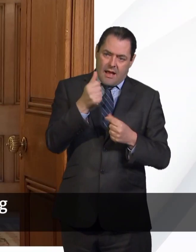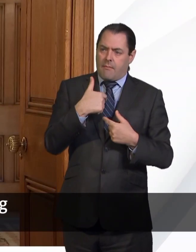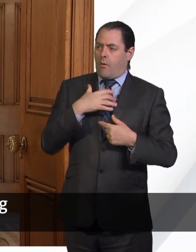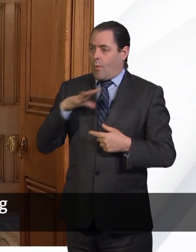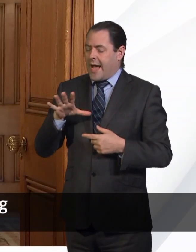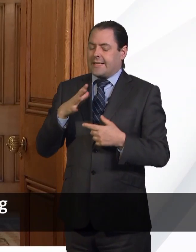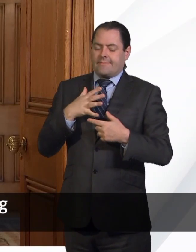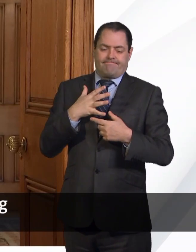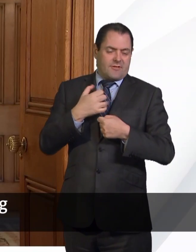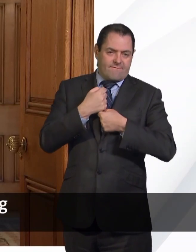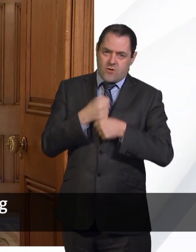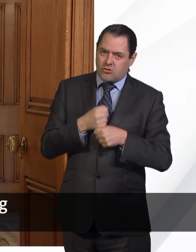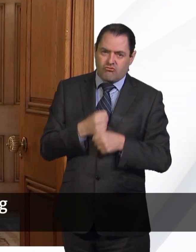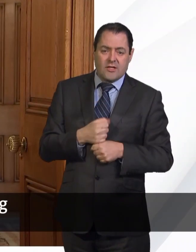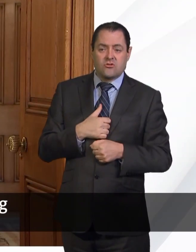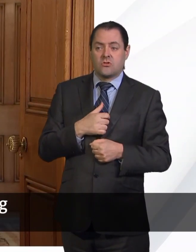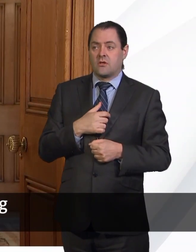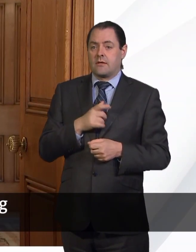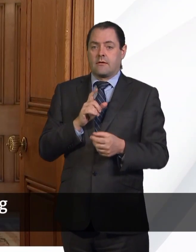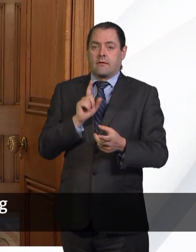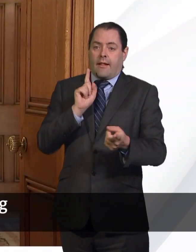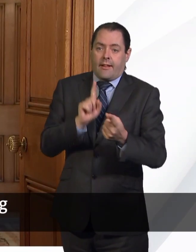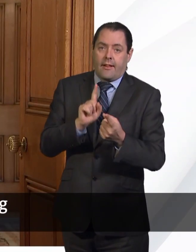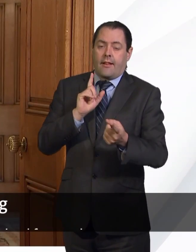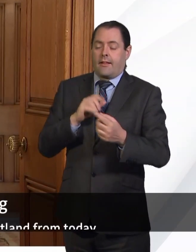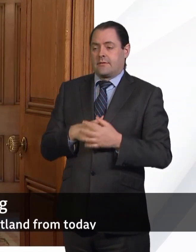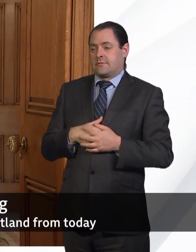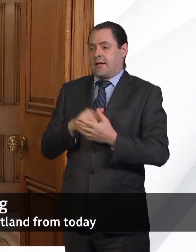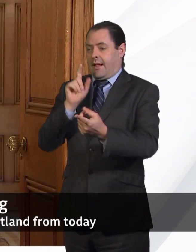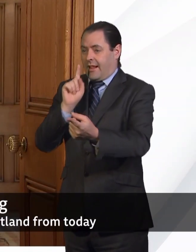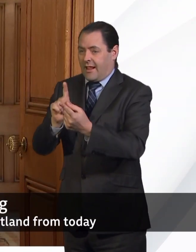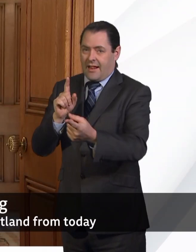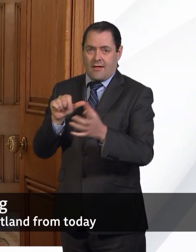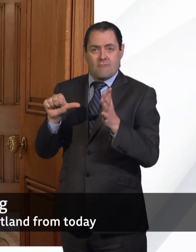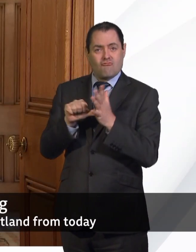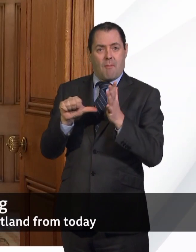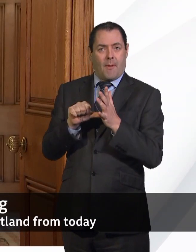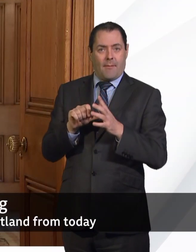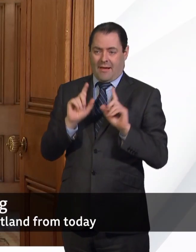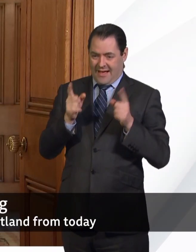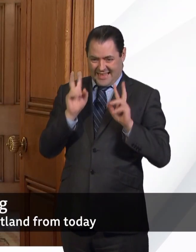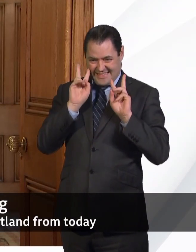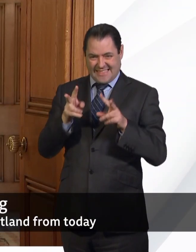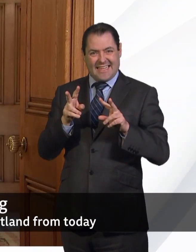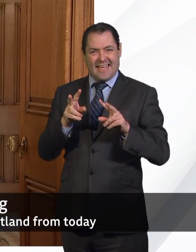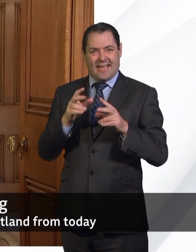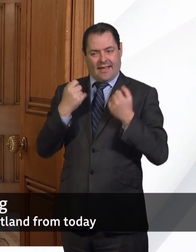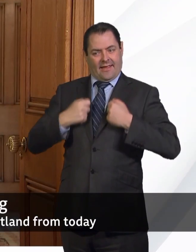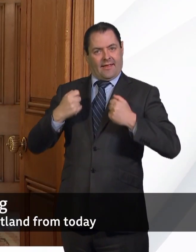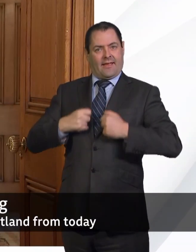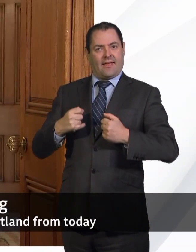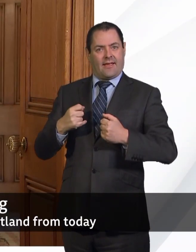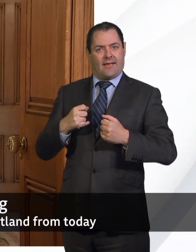unavoidable given the nature of the invisible enemy that we are fighting. It's a